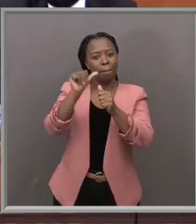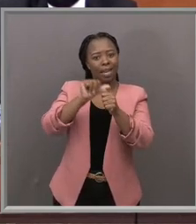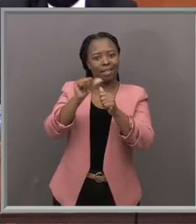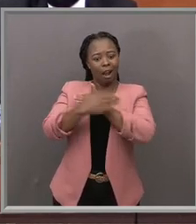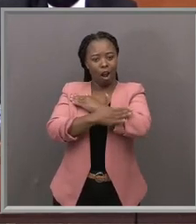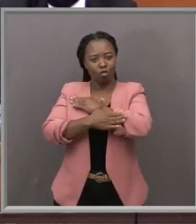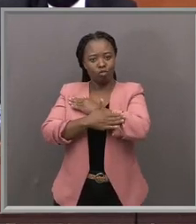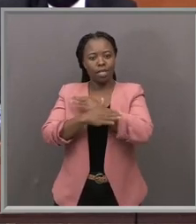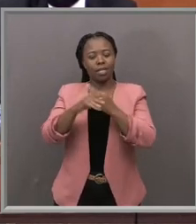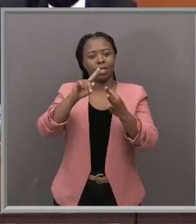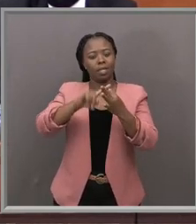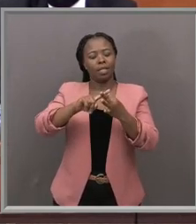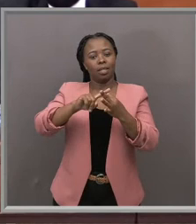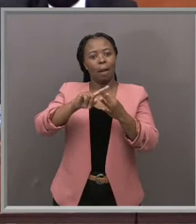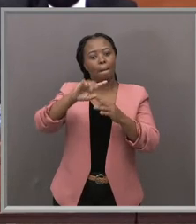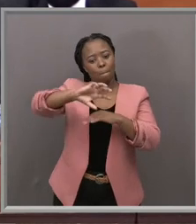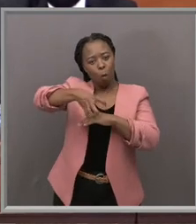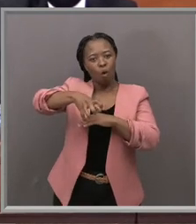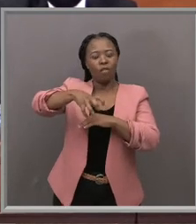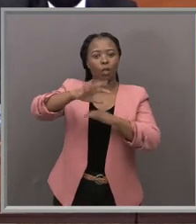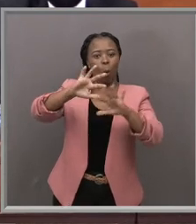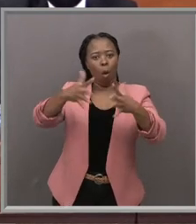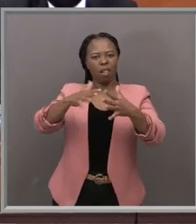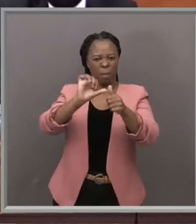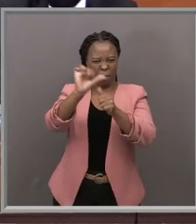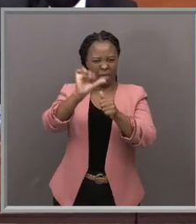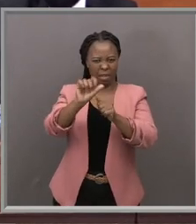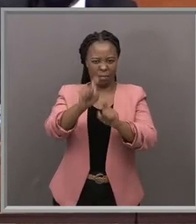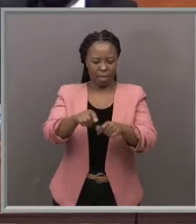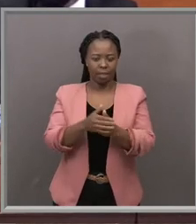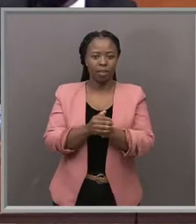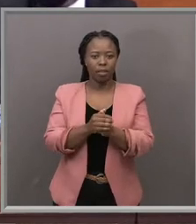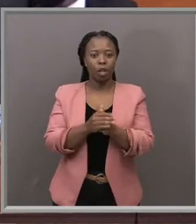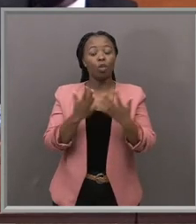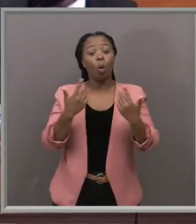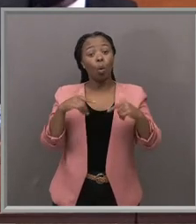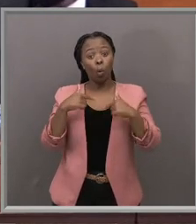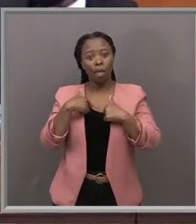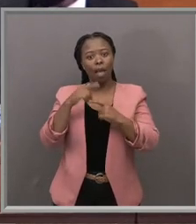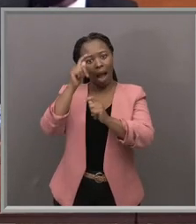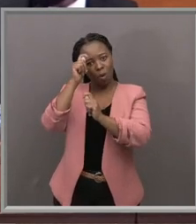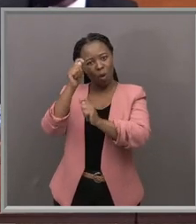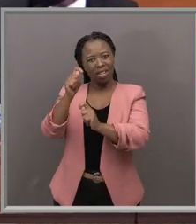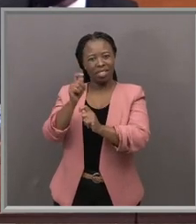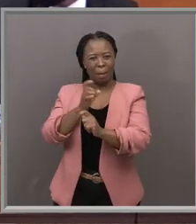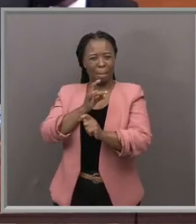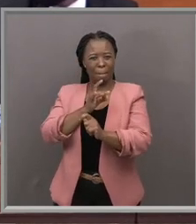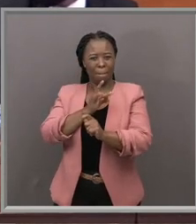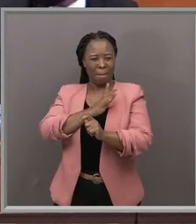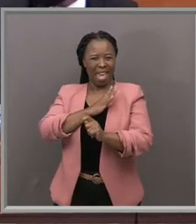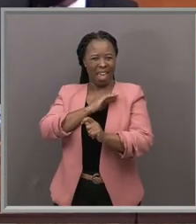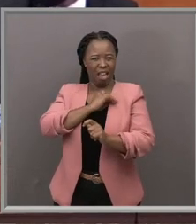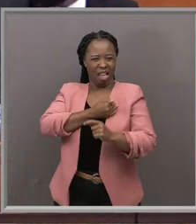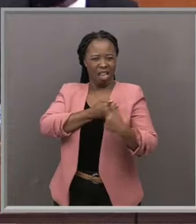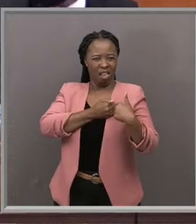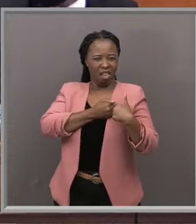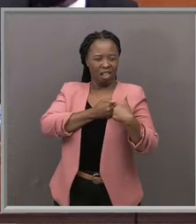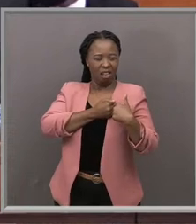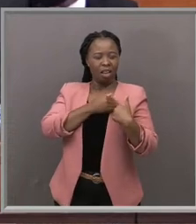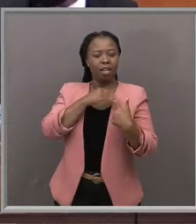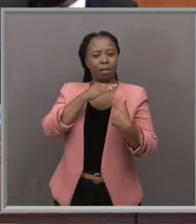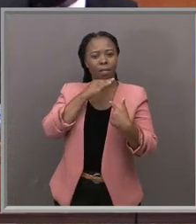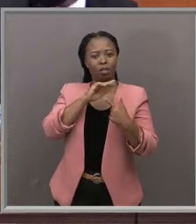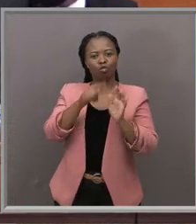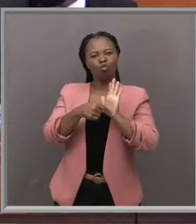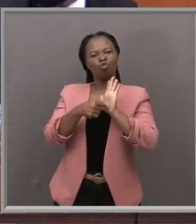and a better world. Honorable members, acknowledging pain is not a signal of